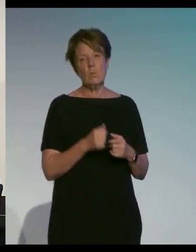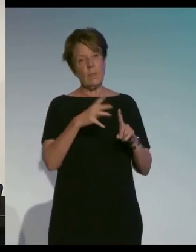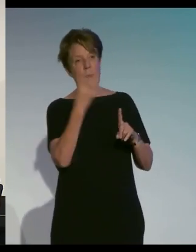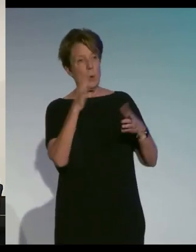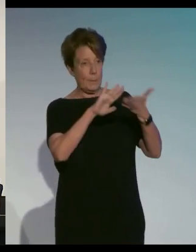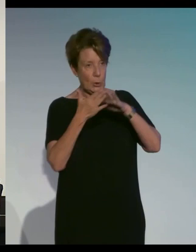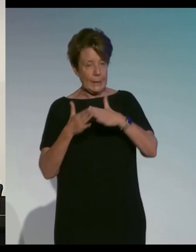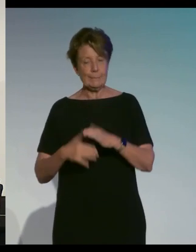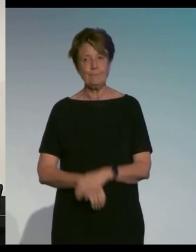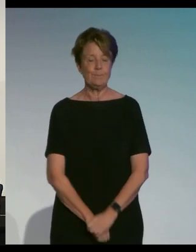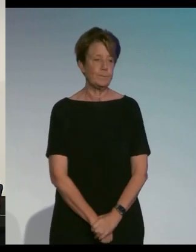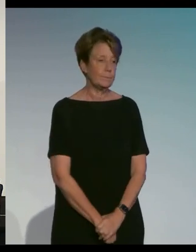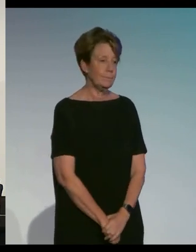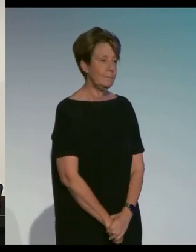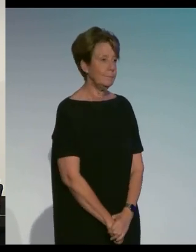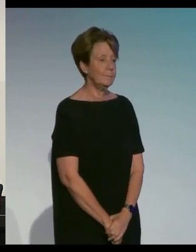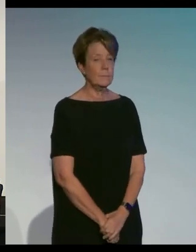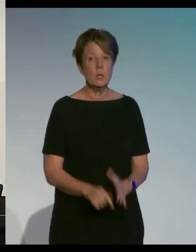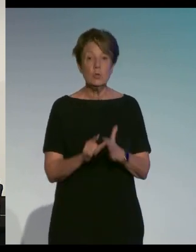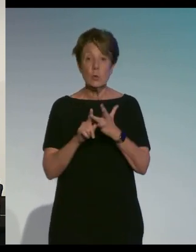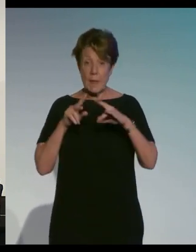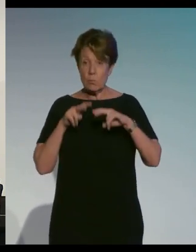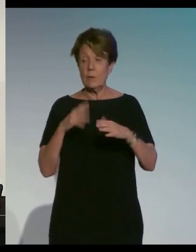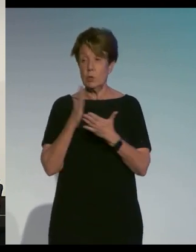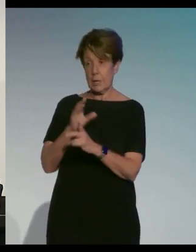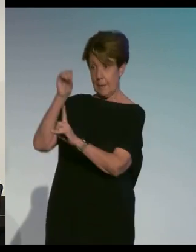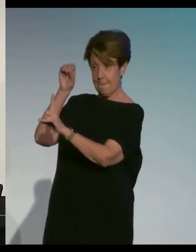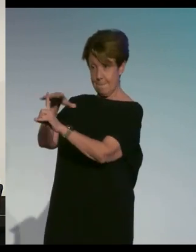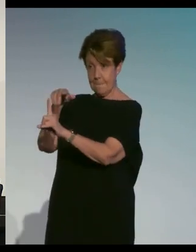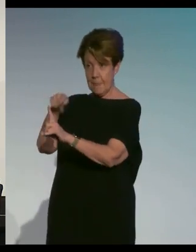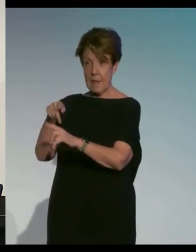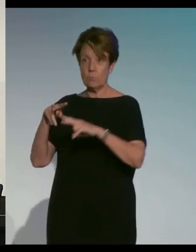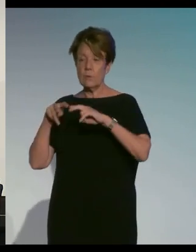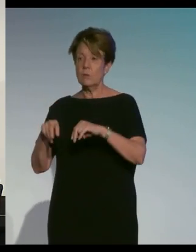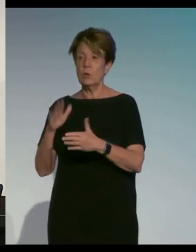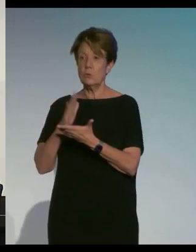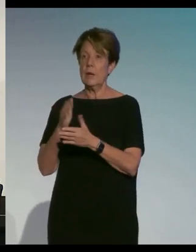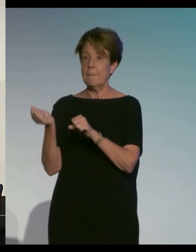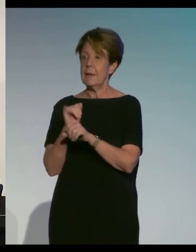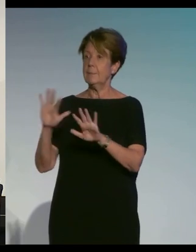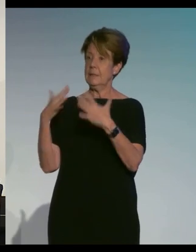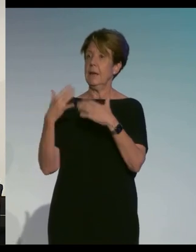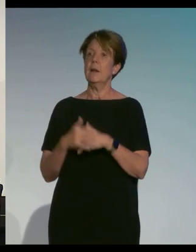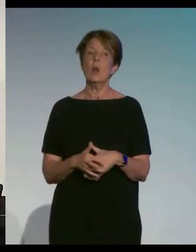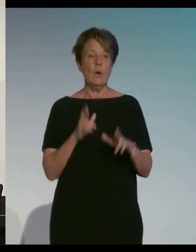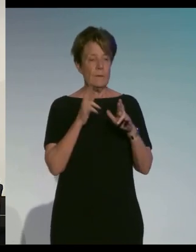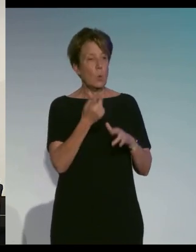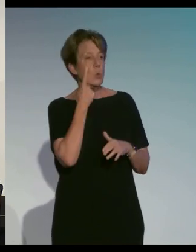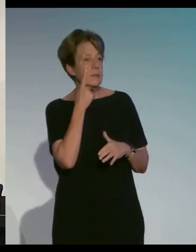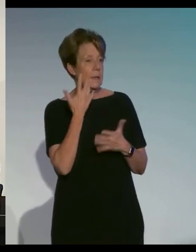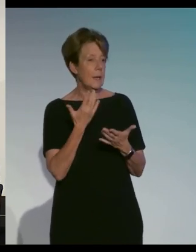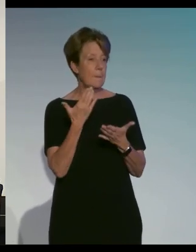And just by doing that research and shining a light on it, it gets their attention, and hopefully we'll start